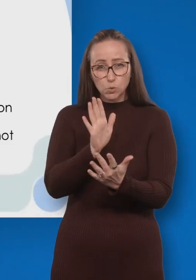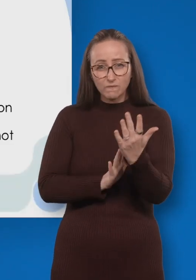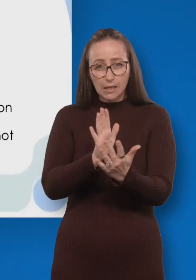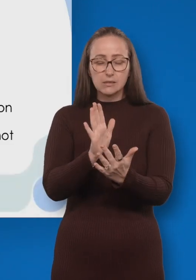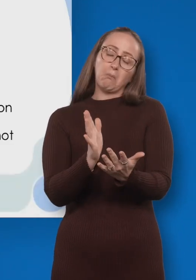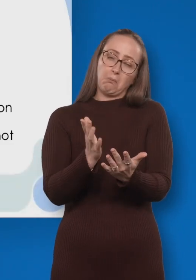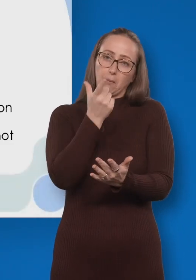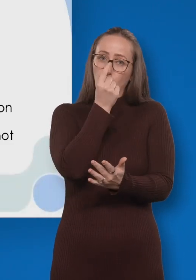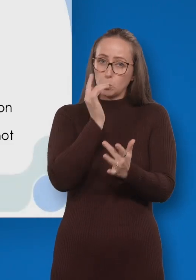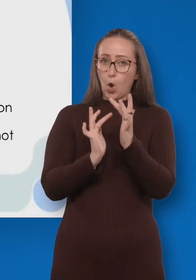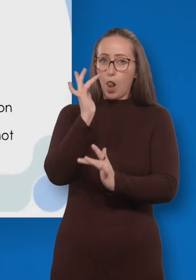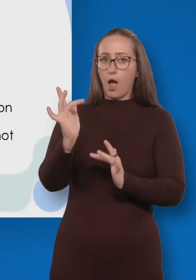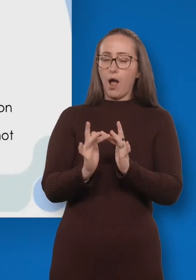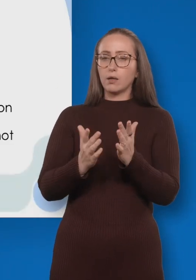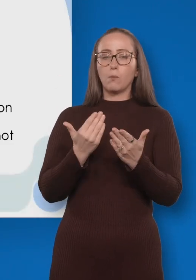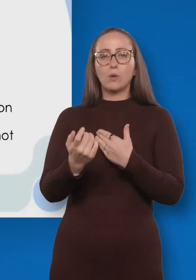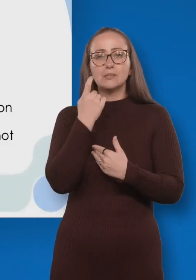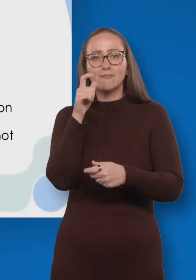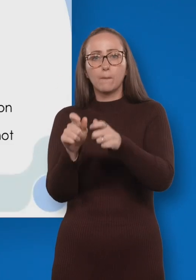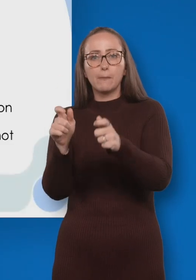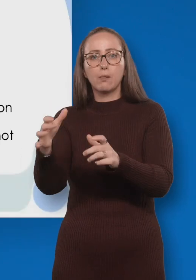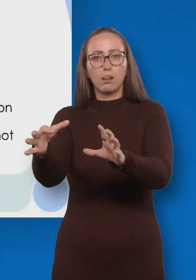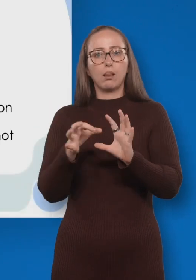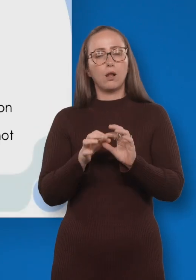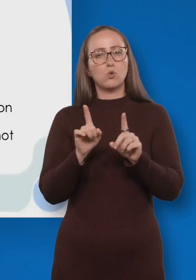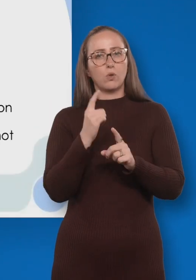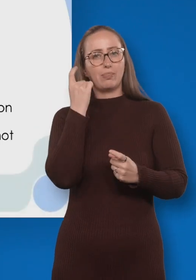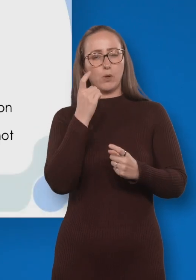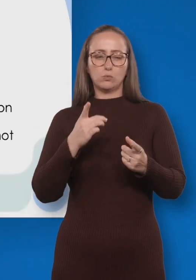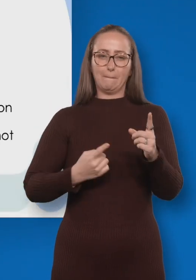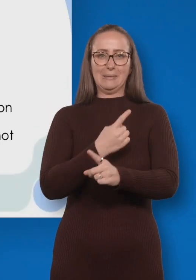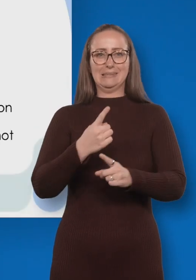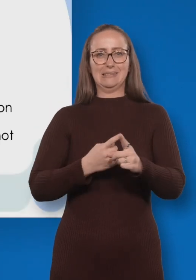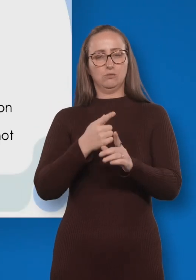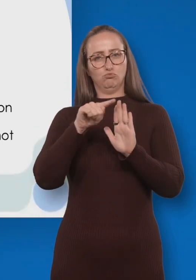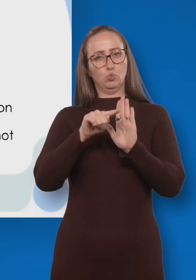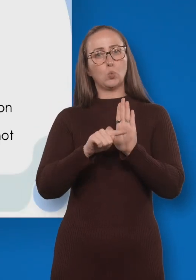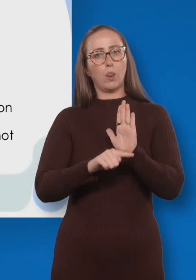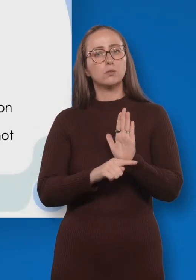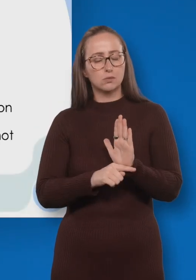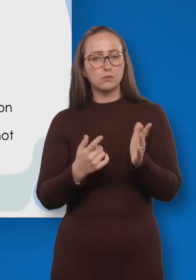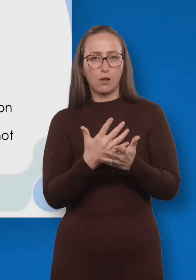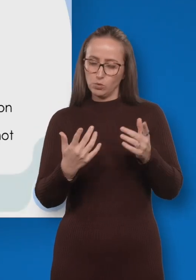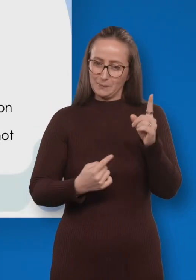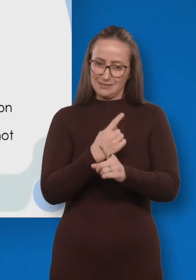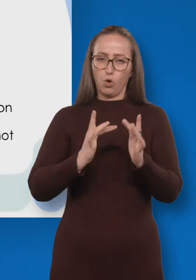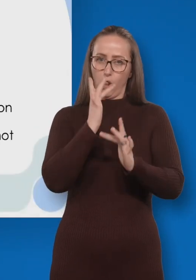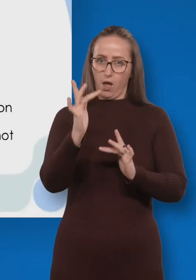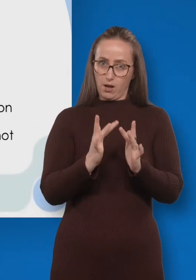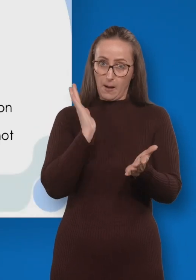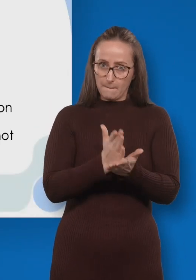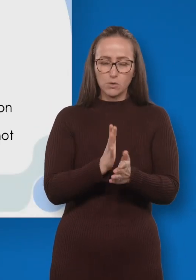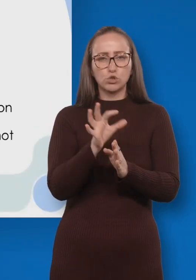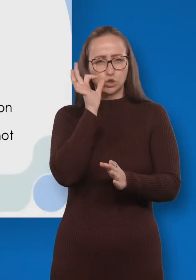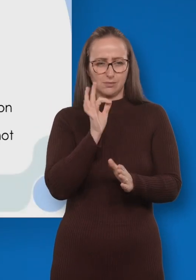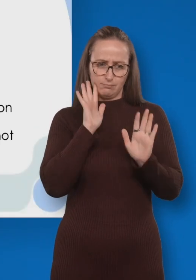might make it easier for people to join. And thinking about meeting etiquette too. So nowadays we know that more and more meetings are online, and this is not just about research